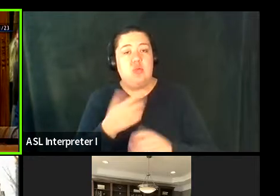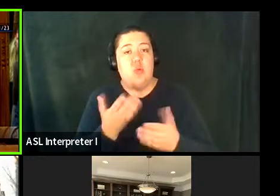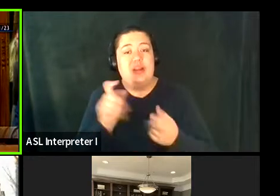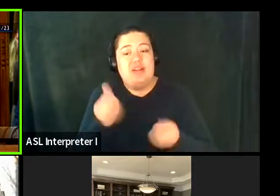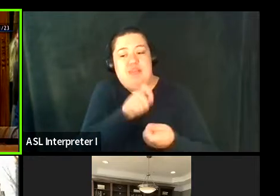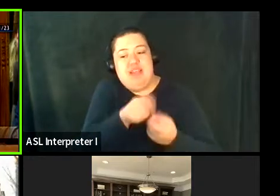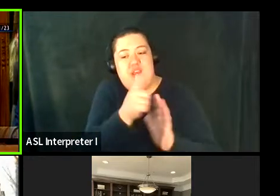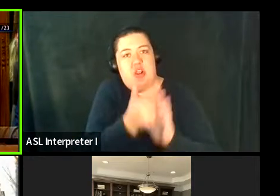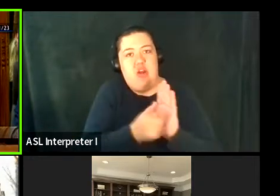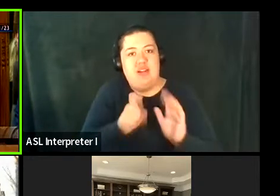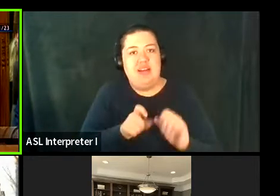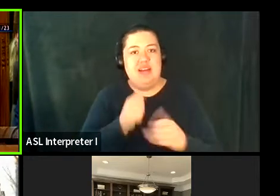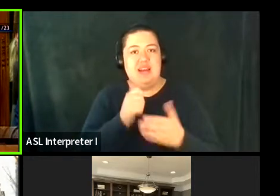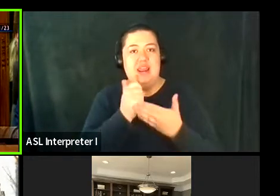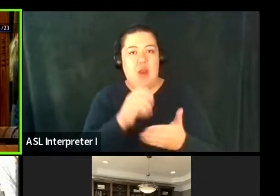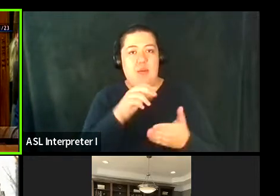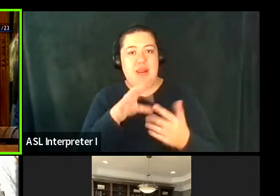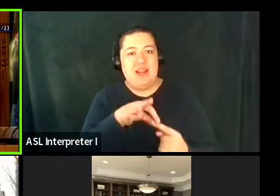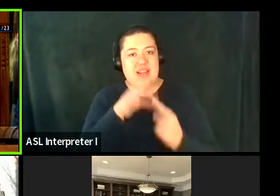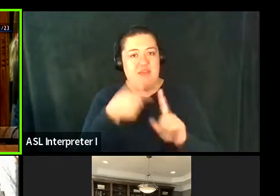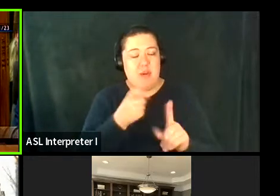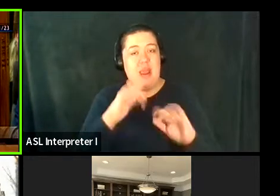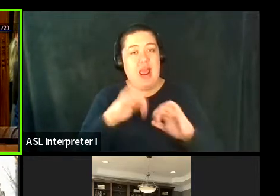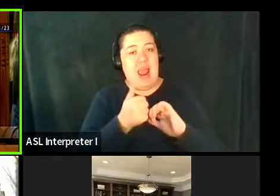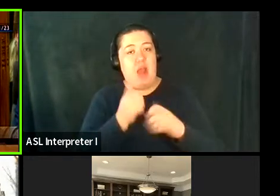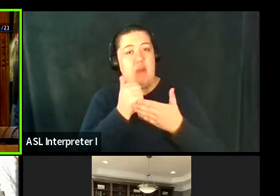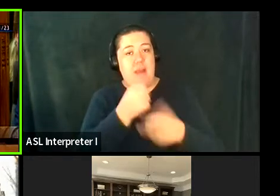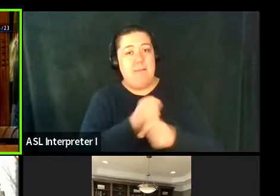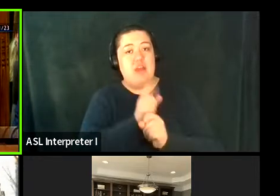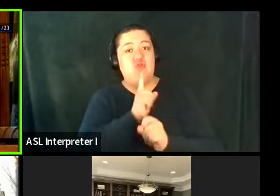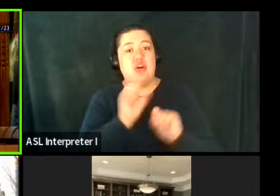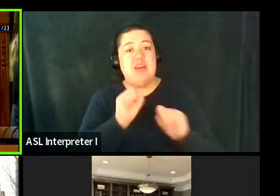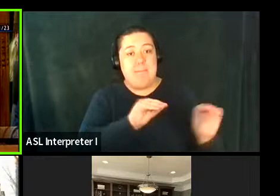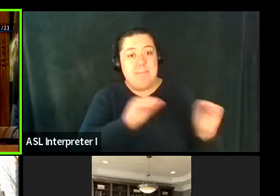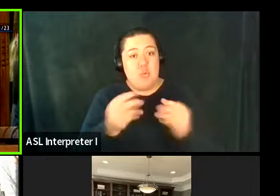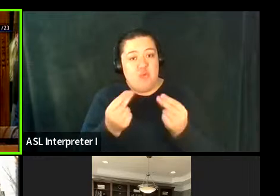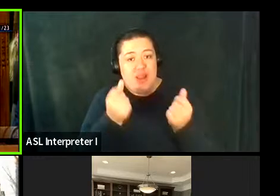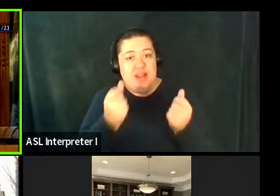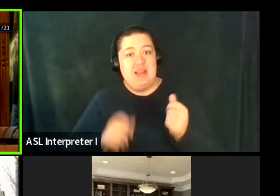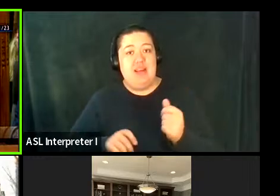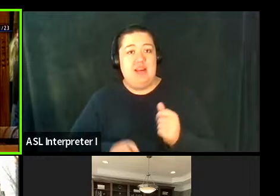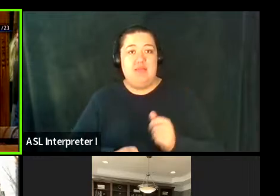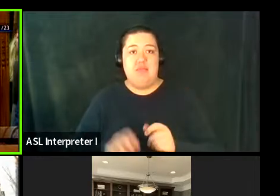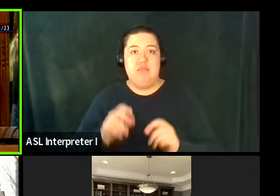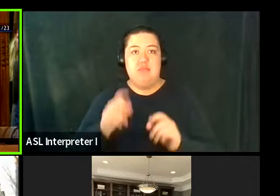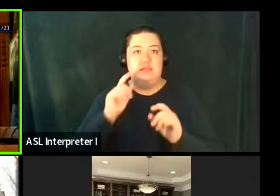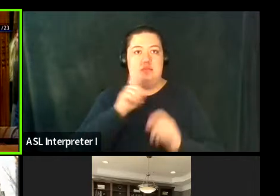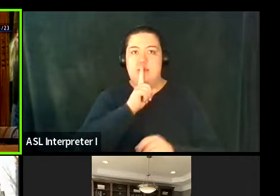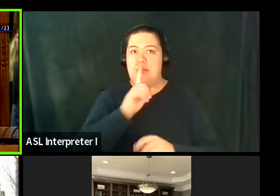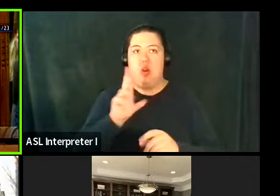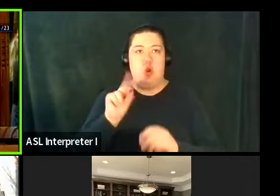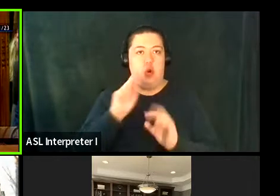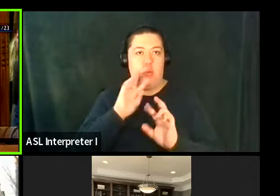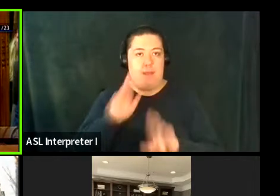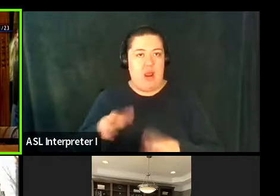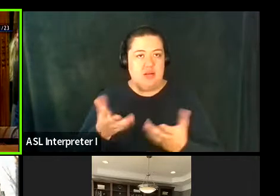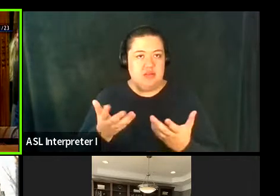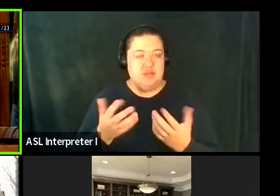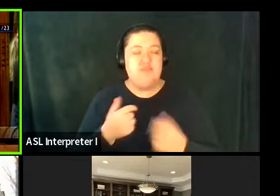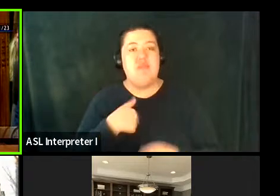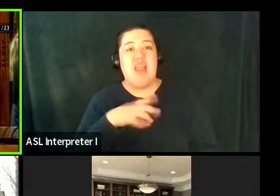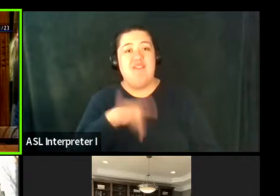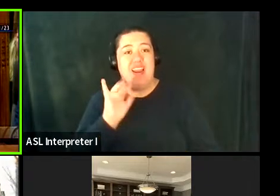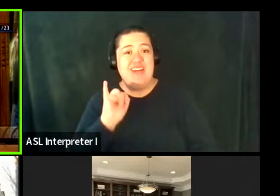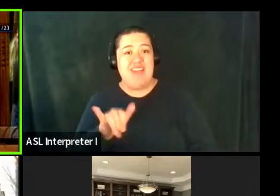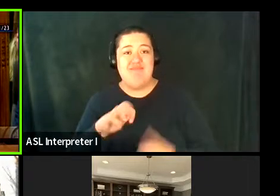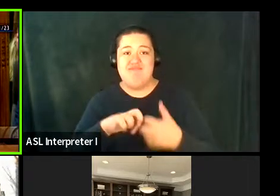specific laws do you need help exempting from? How do we help make sure you can move quickly? And there's just no response to that. I find that